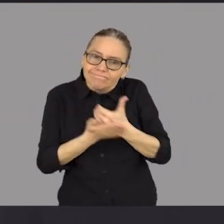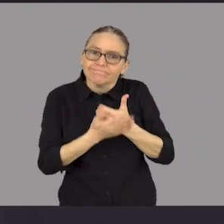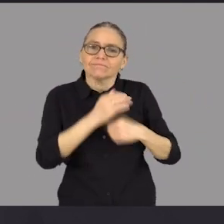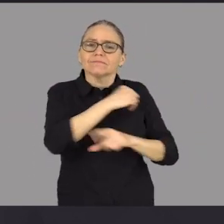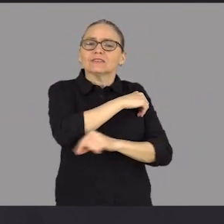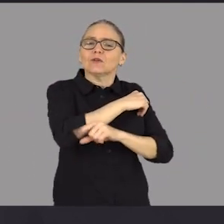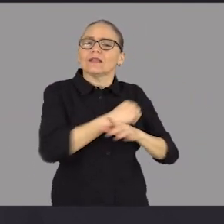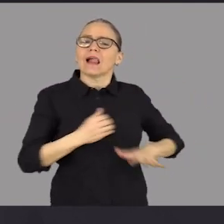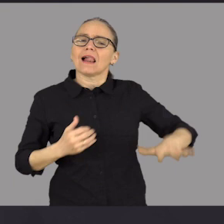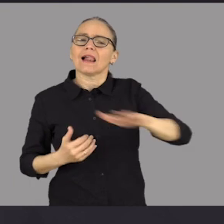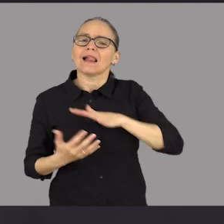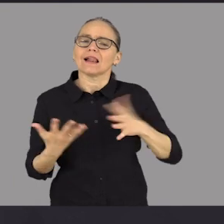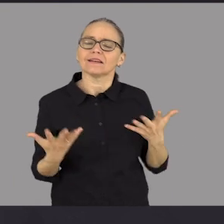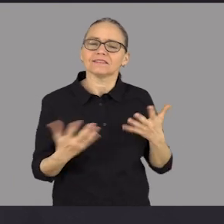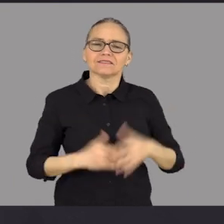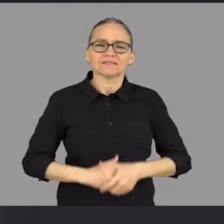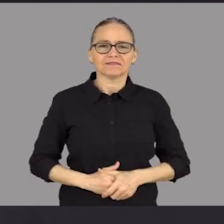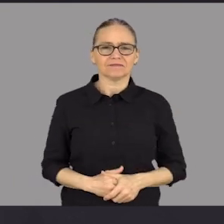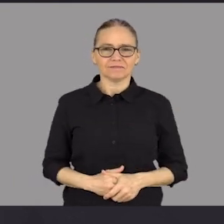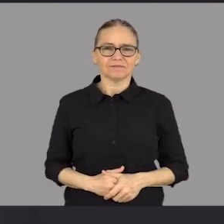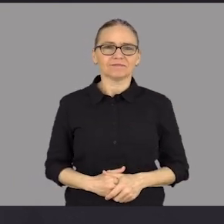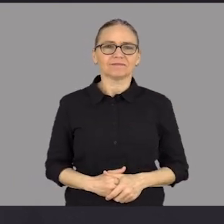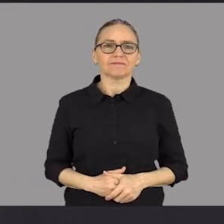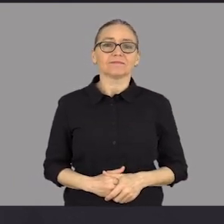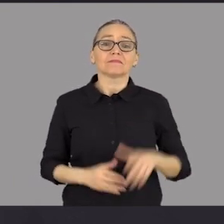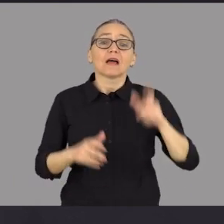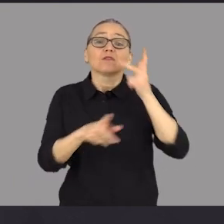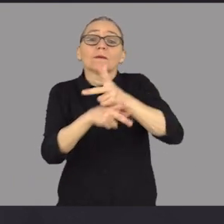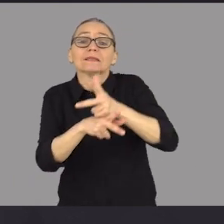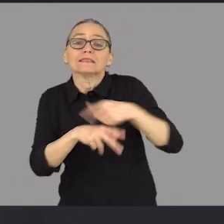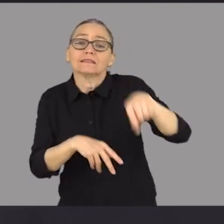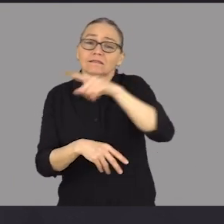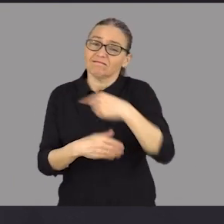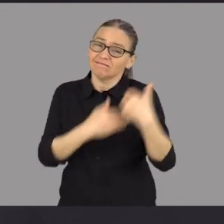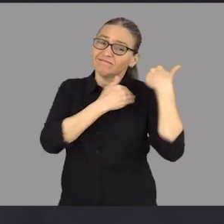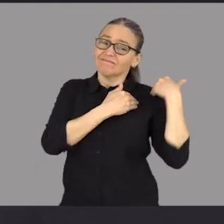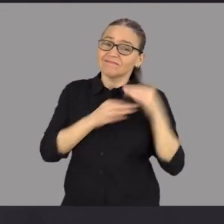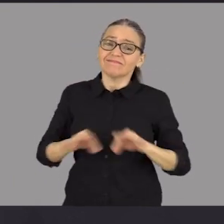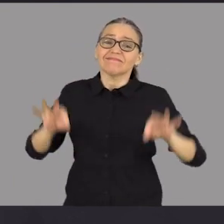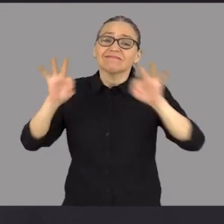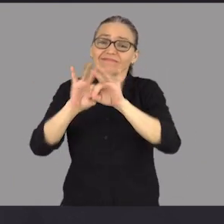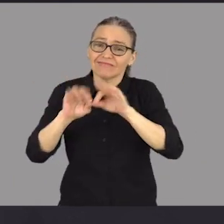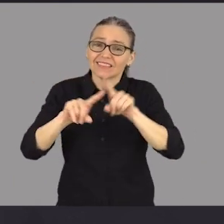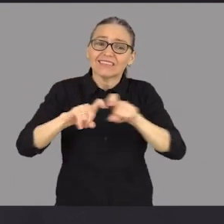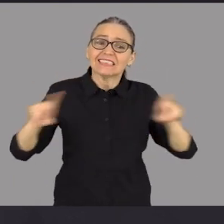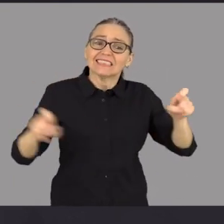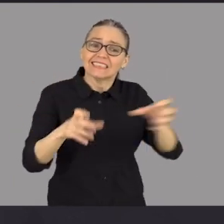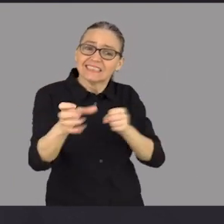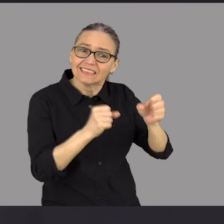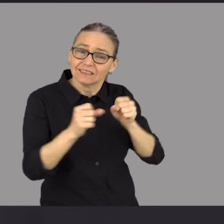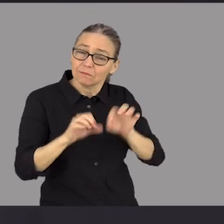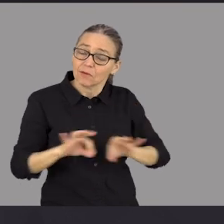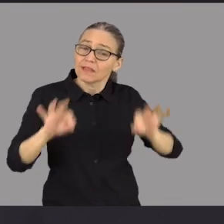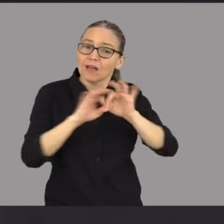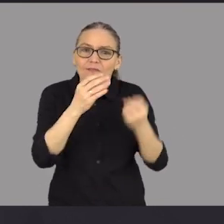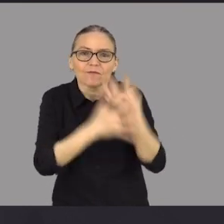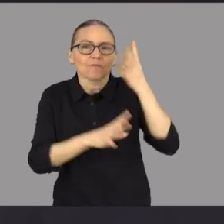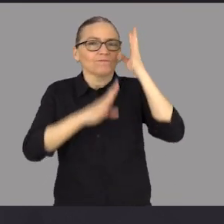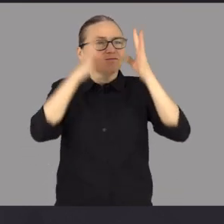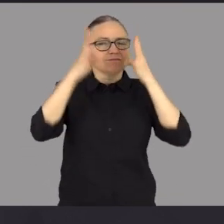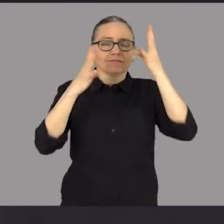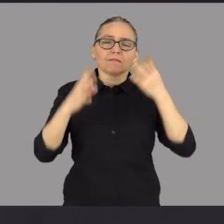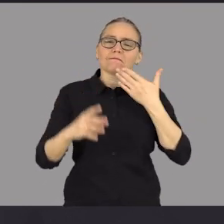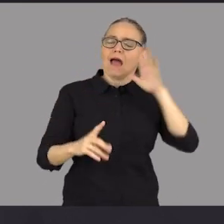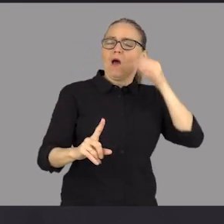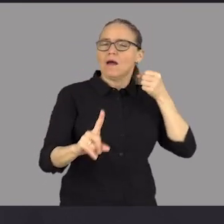competitive edge by enhancing operations, services, and employee retention. Diverse